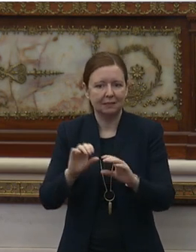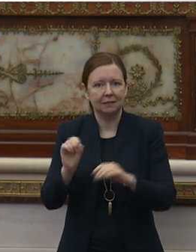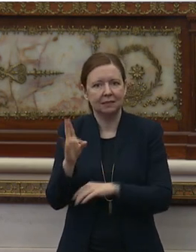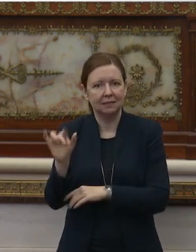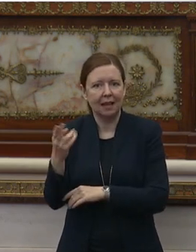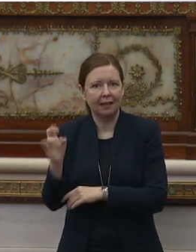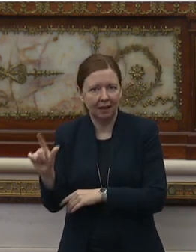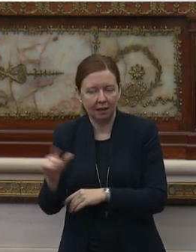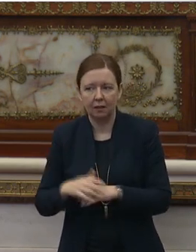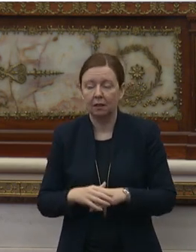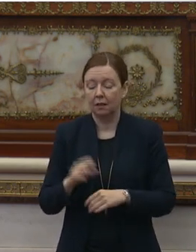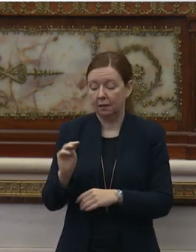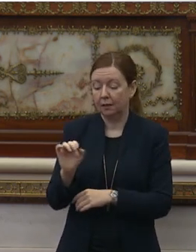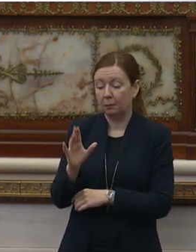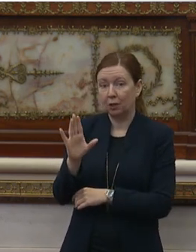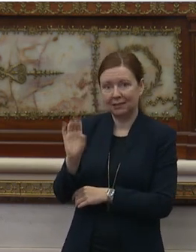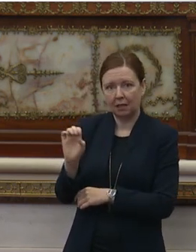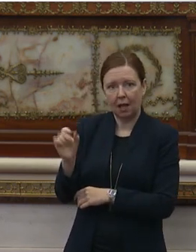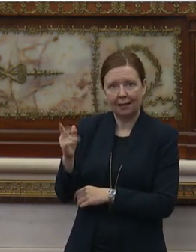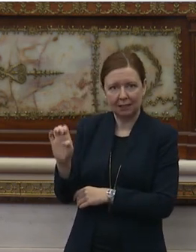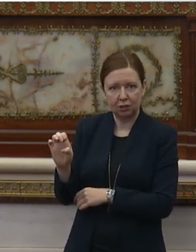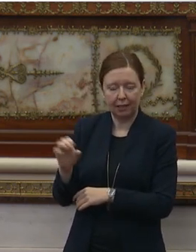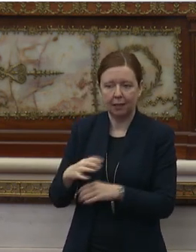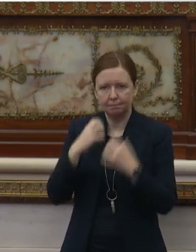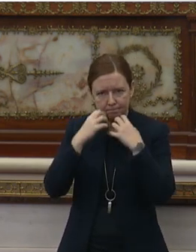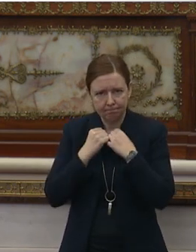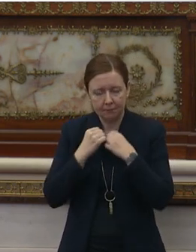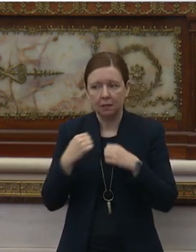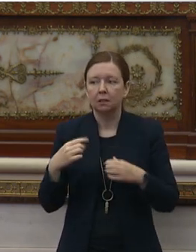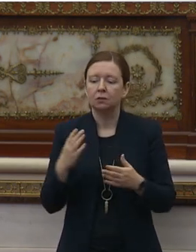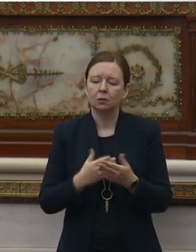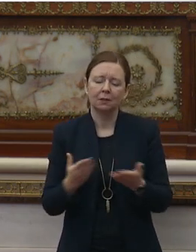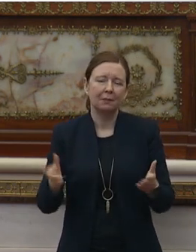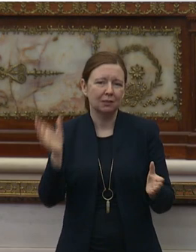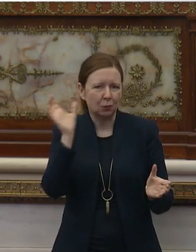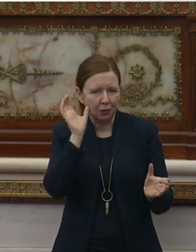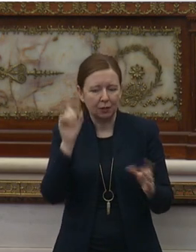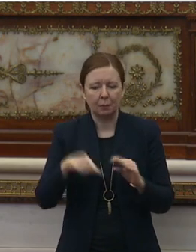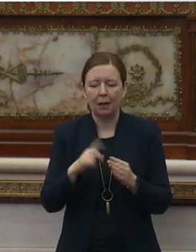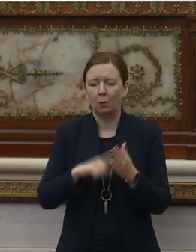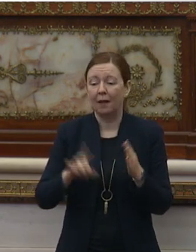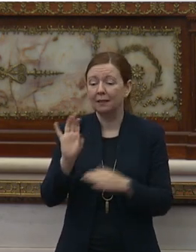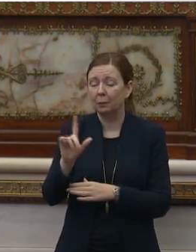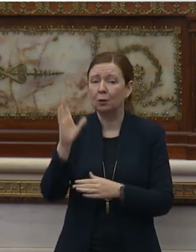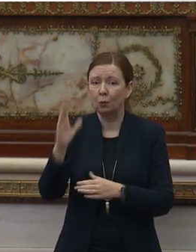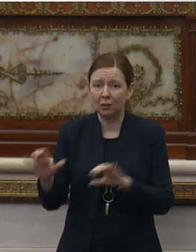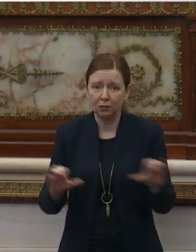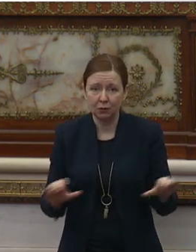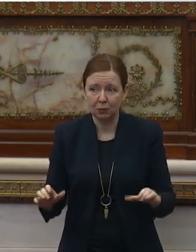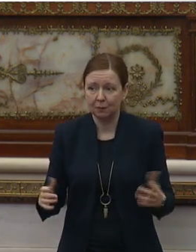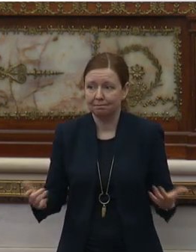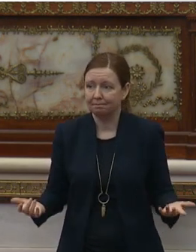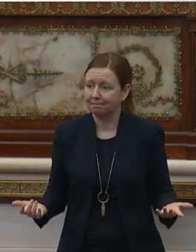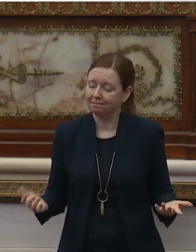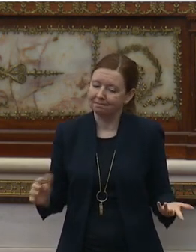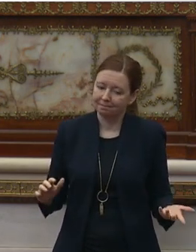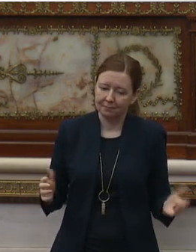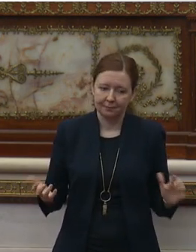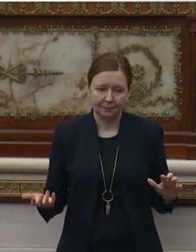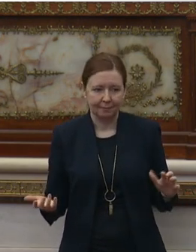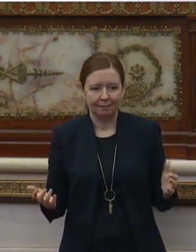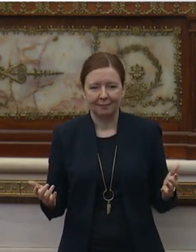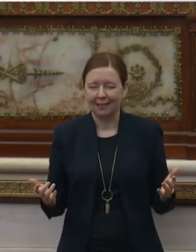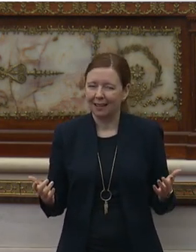Hill, the Mercantile Exchange. So, you know, some of the things that you heard of what this bill is going to do is kind of, I think,